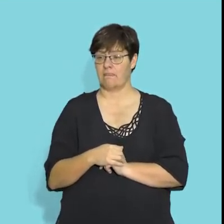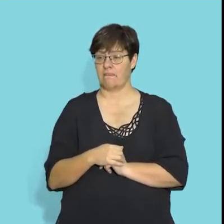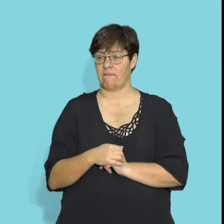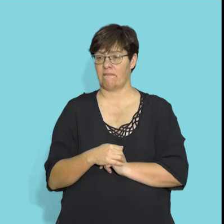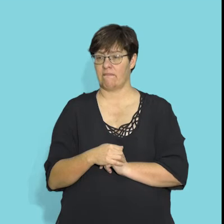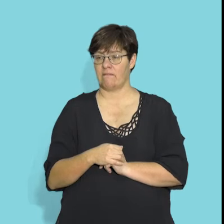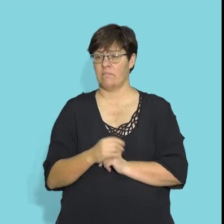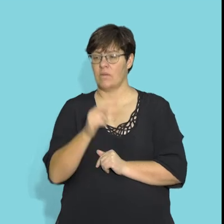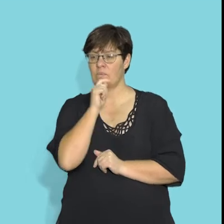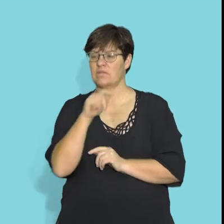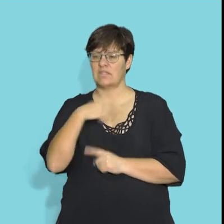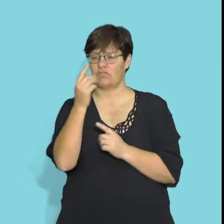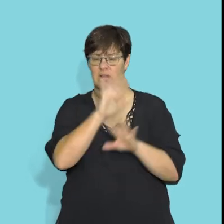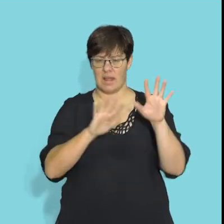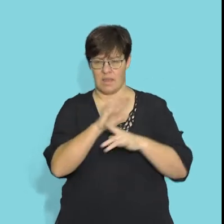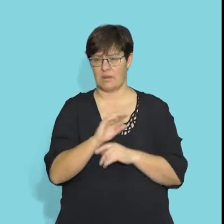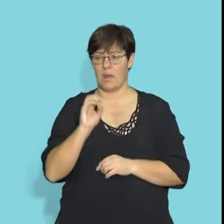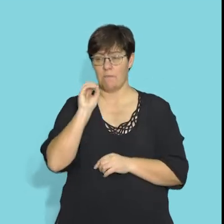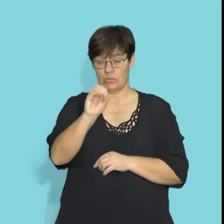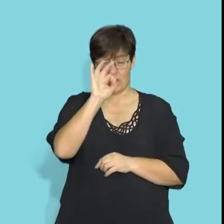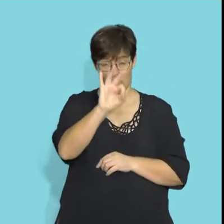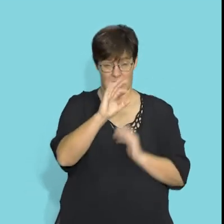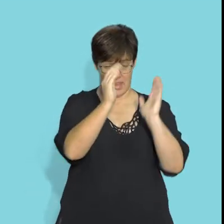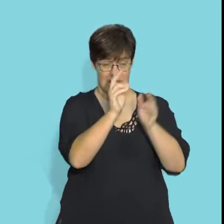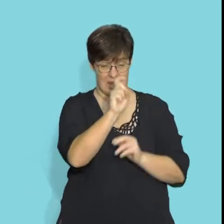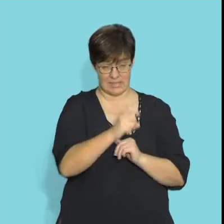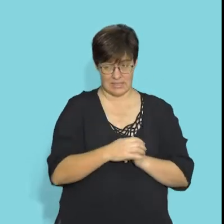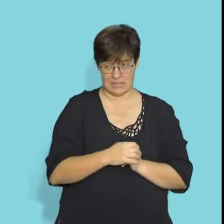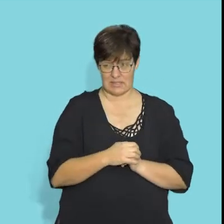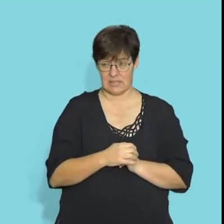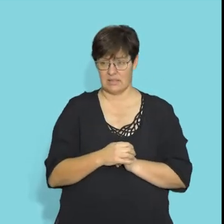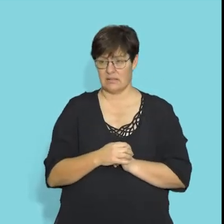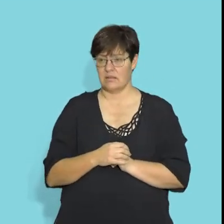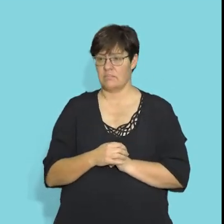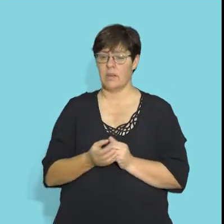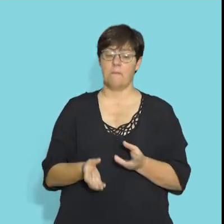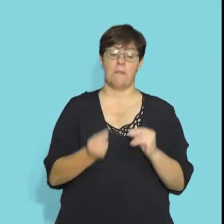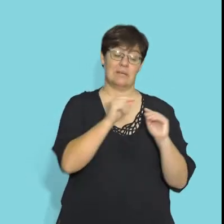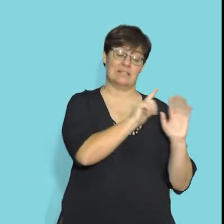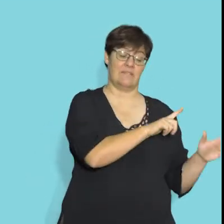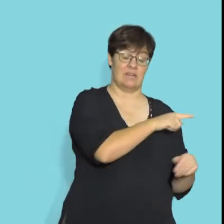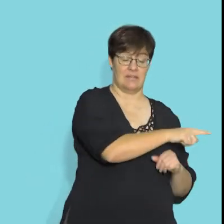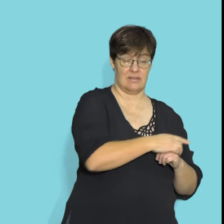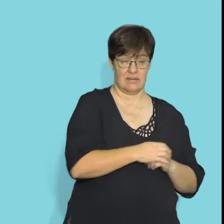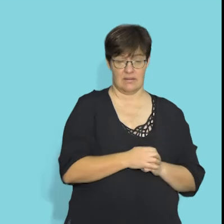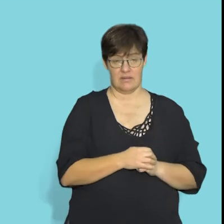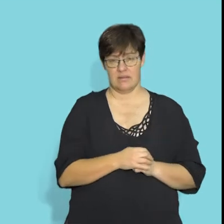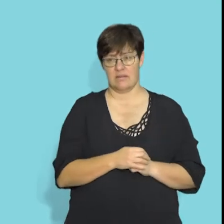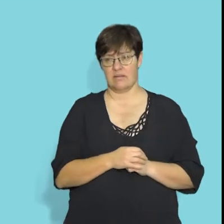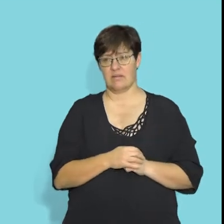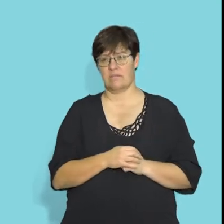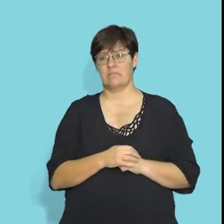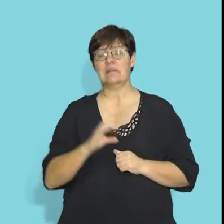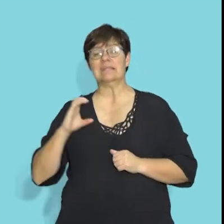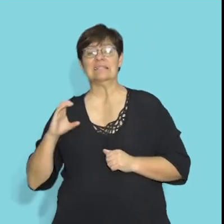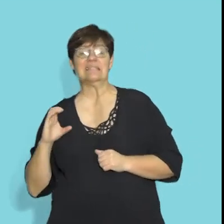And let me choose a different color here. I'm going to put 3 into x. I'm going to get out 7. And now the question is, what